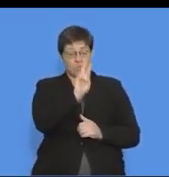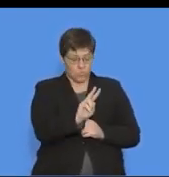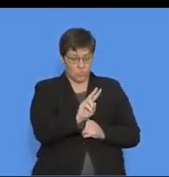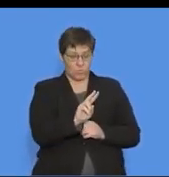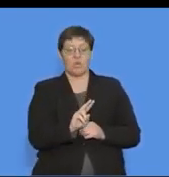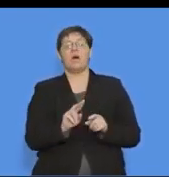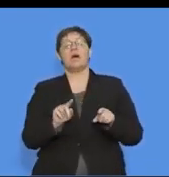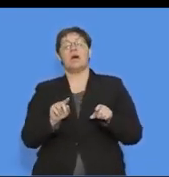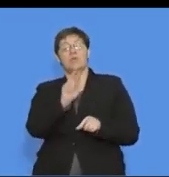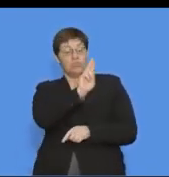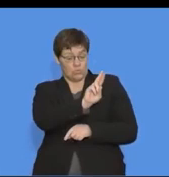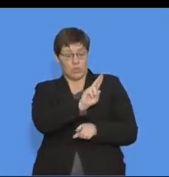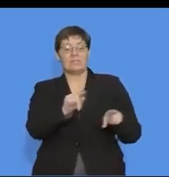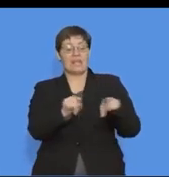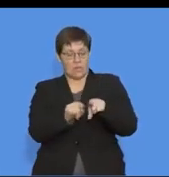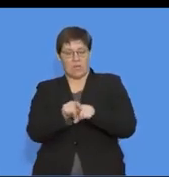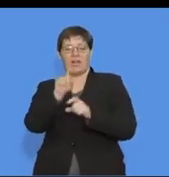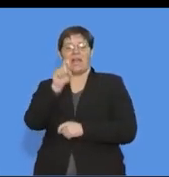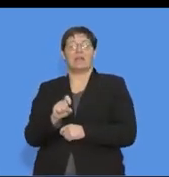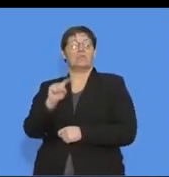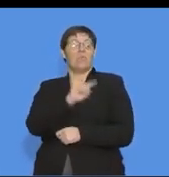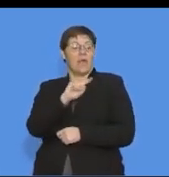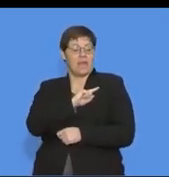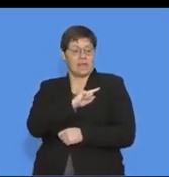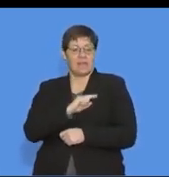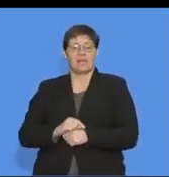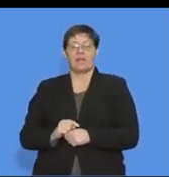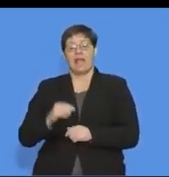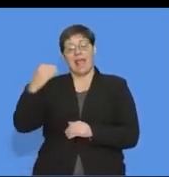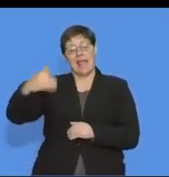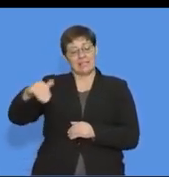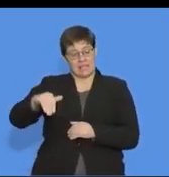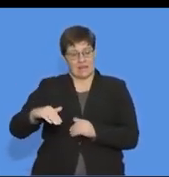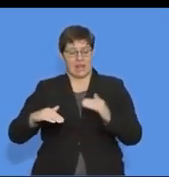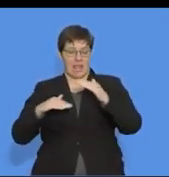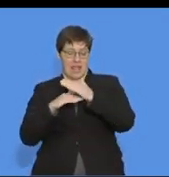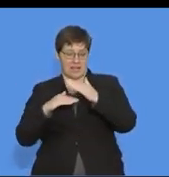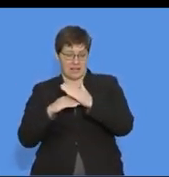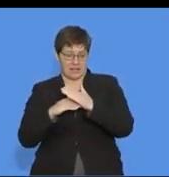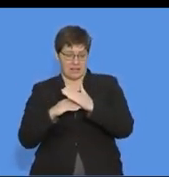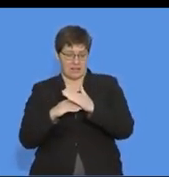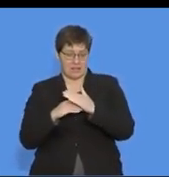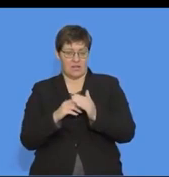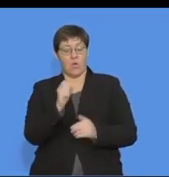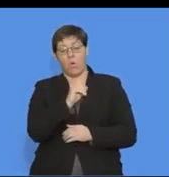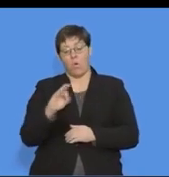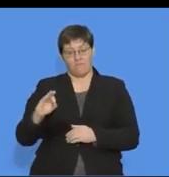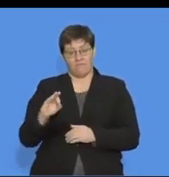be equals to x, and your reason will just be exterior angle